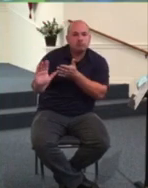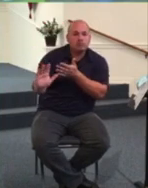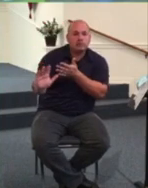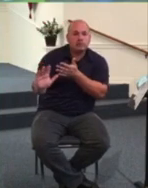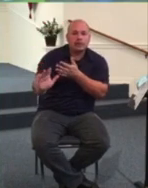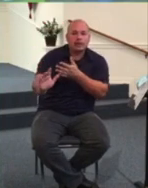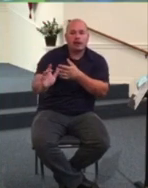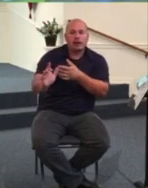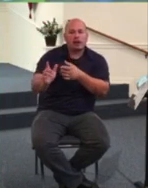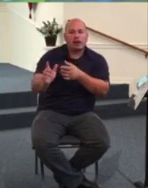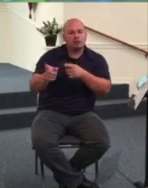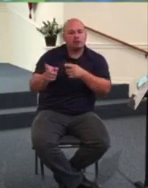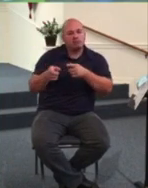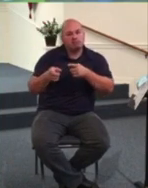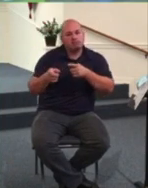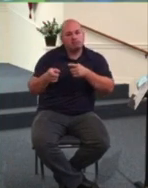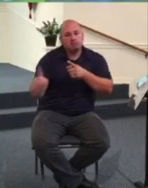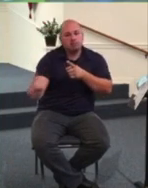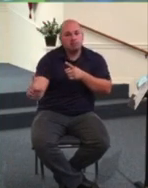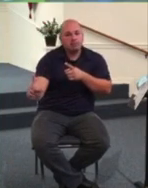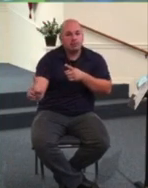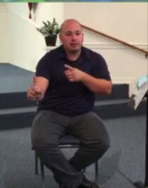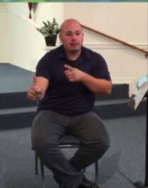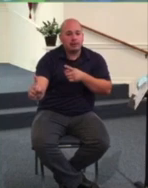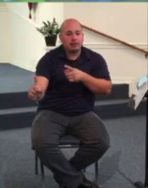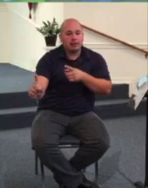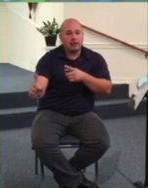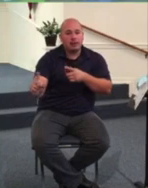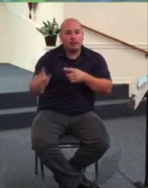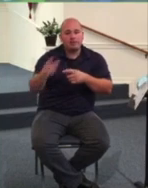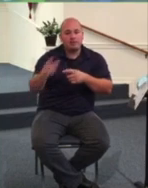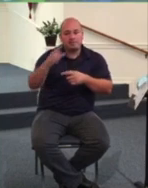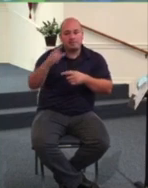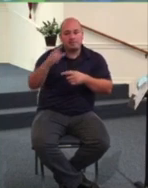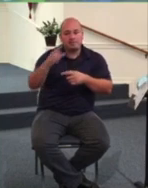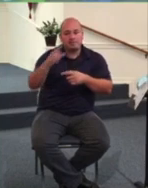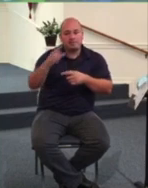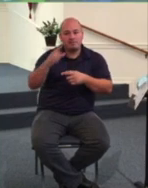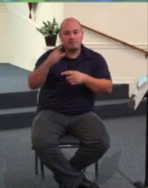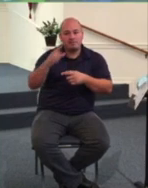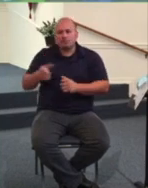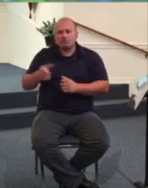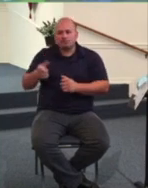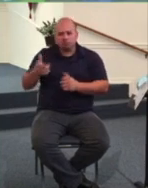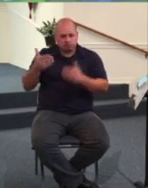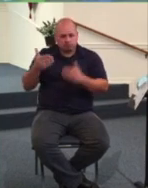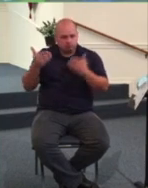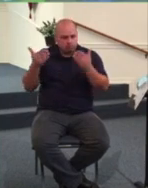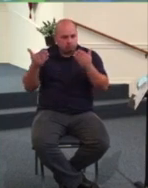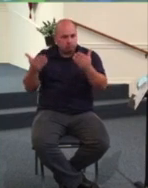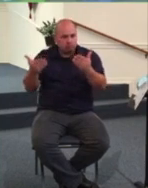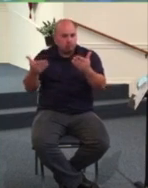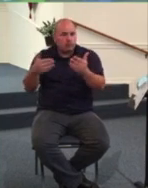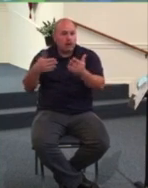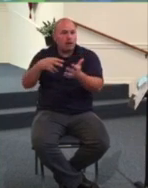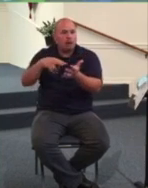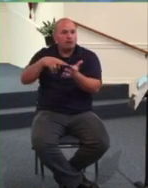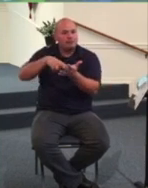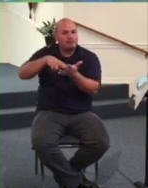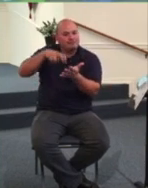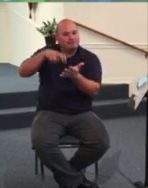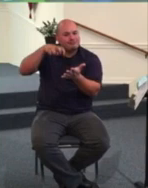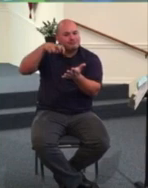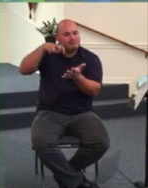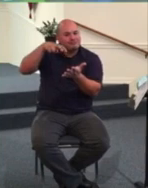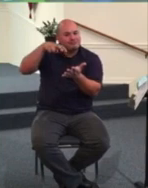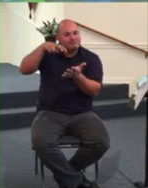evil because of the Son of Man. Rejoice in that day and leap for joy, because great is your reward in heaven,